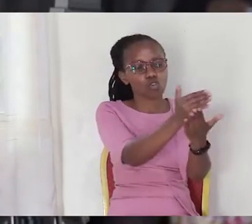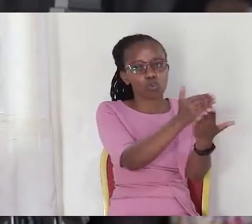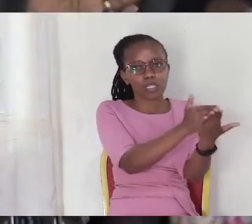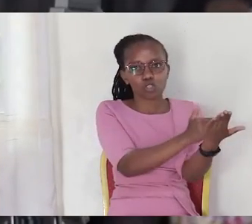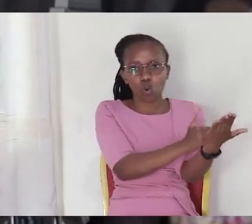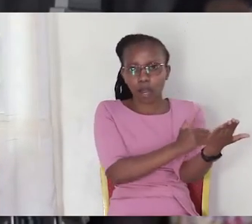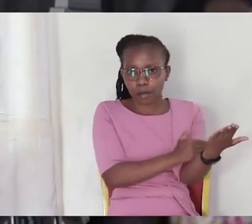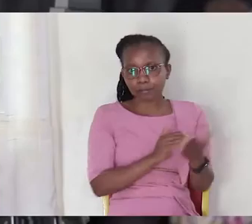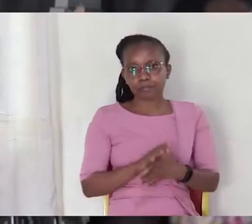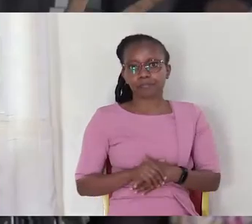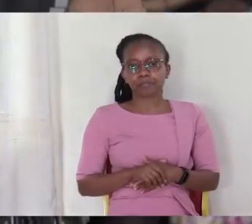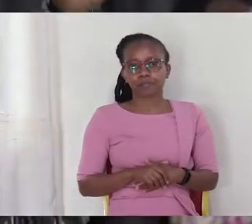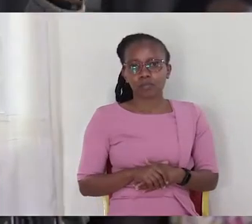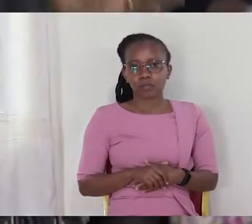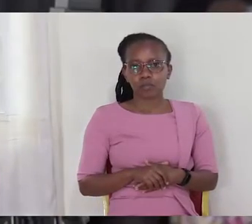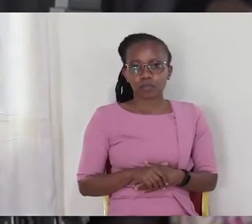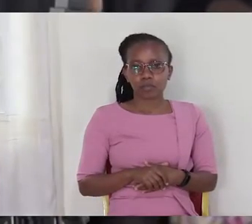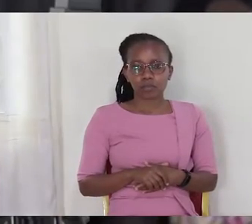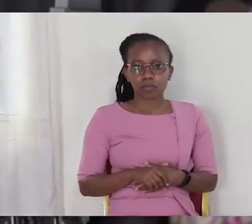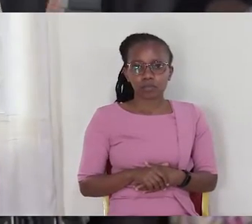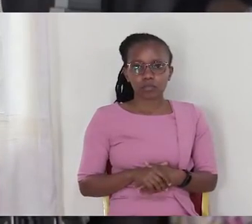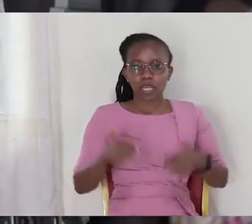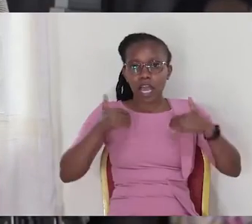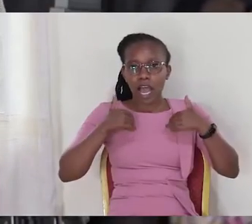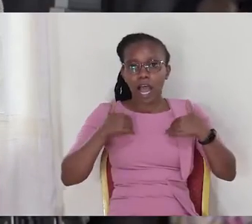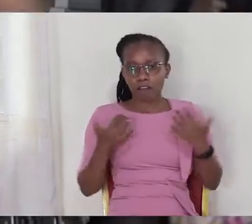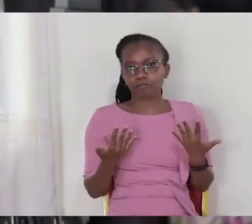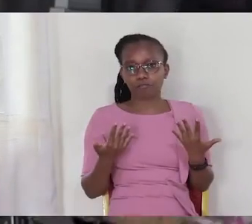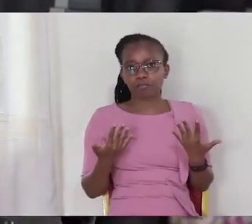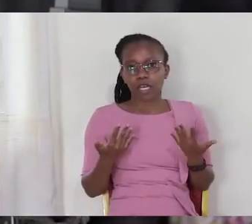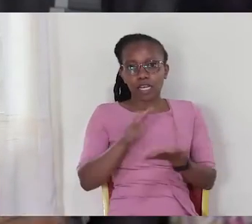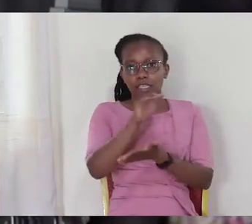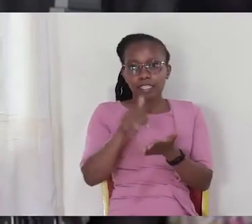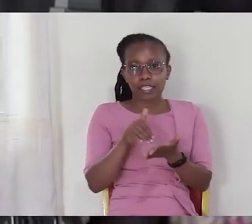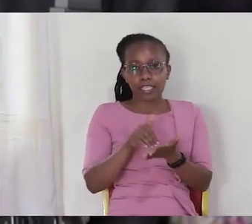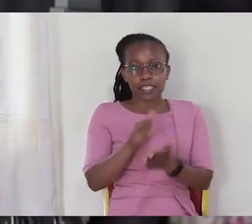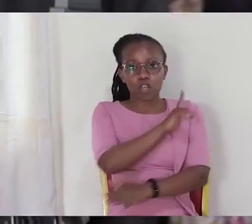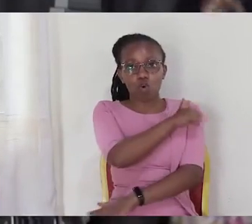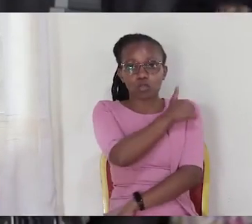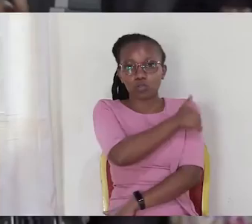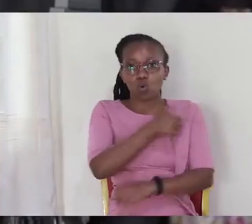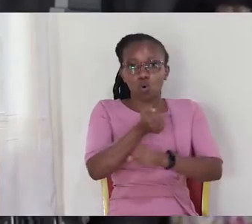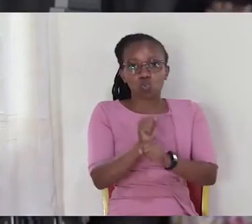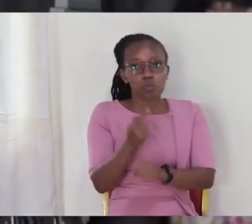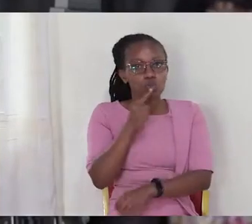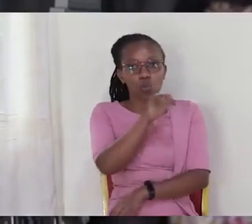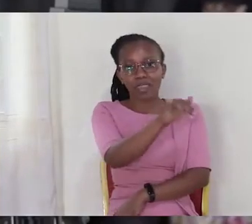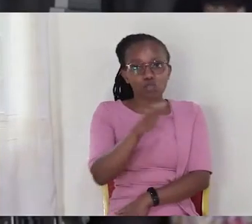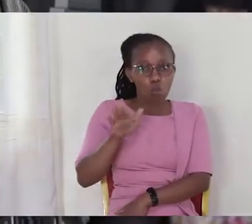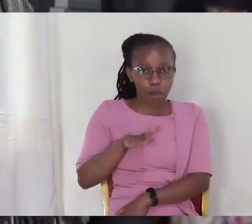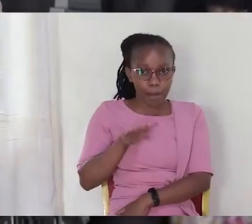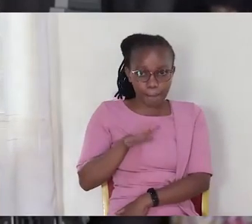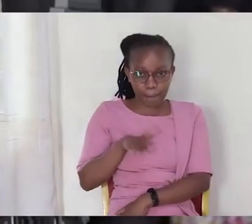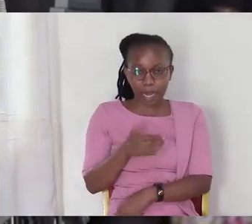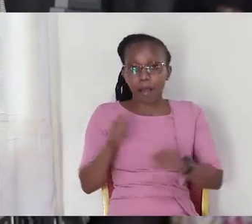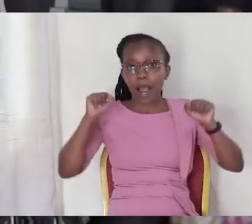course, create facilities within our healthcare systems across the country to ensure that women are